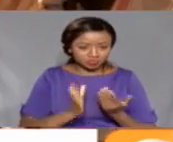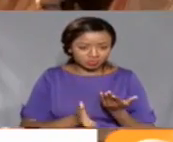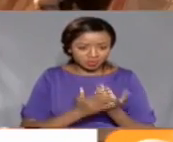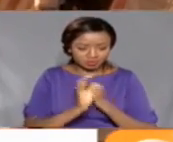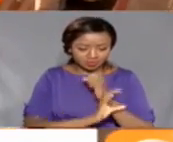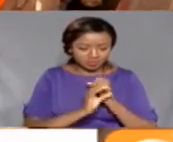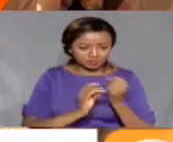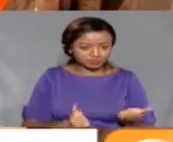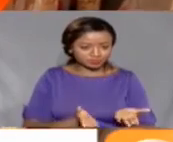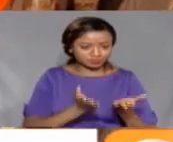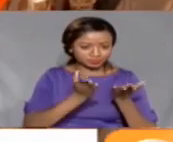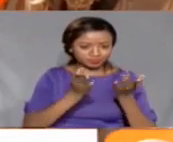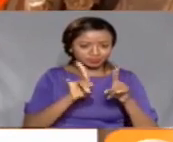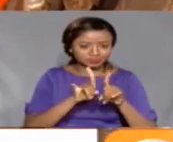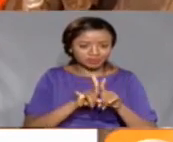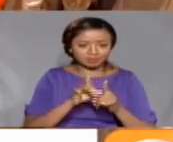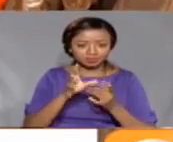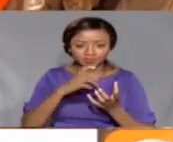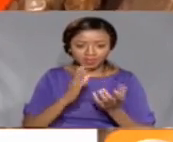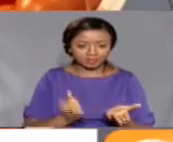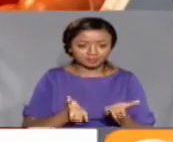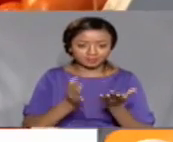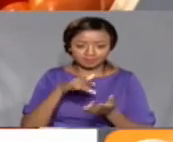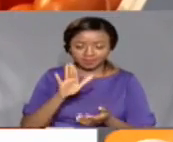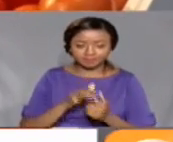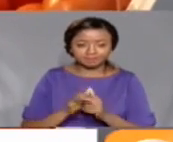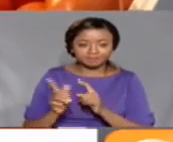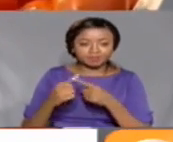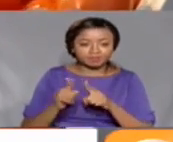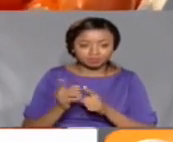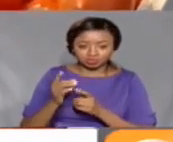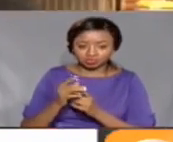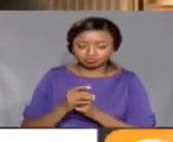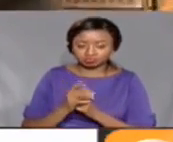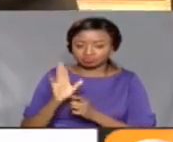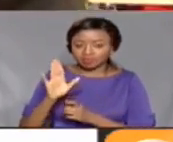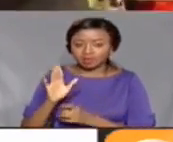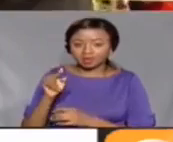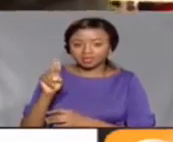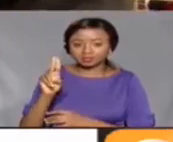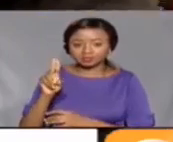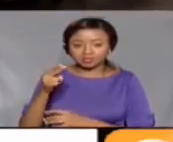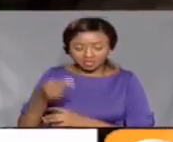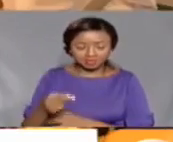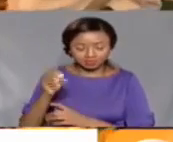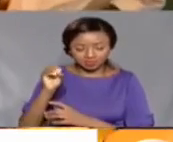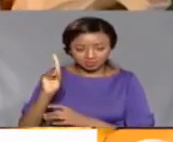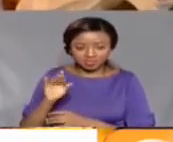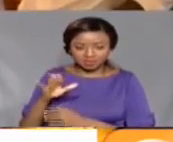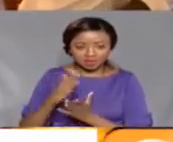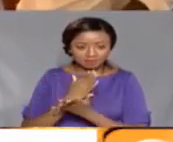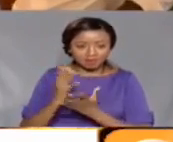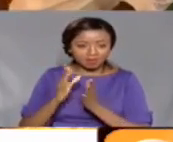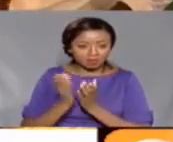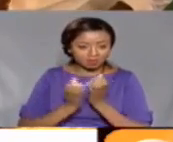country. Speaking to Citizen TV, Head of Marketing and Business Development Betty Wamaitha says the retailer is